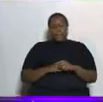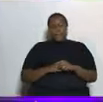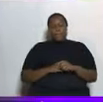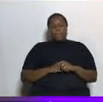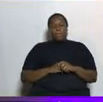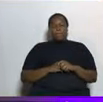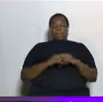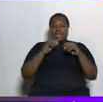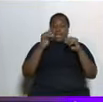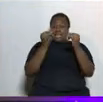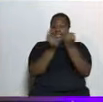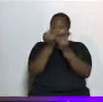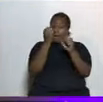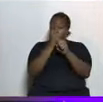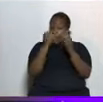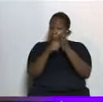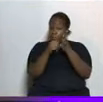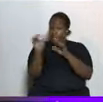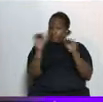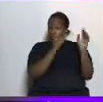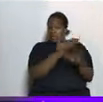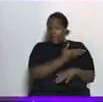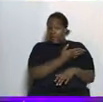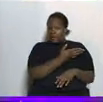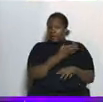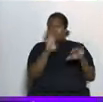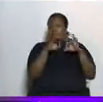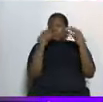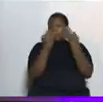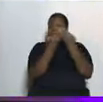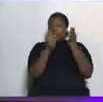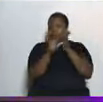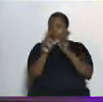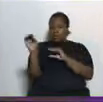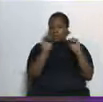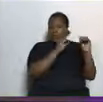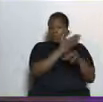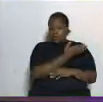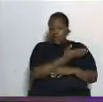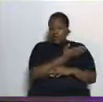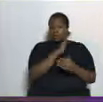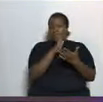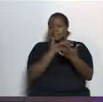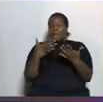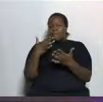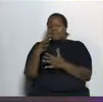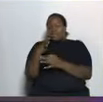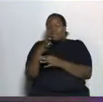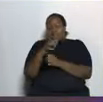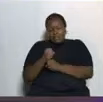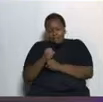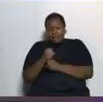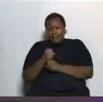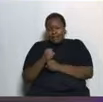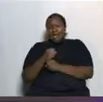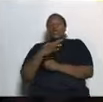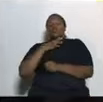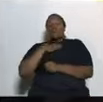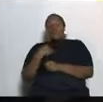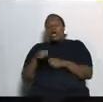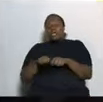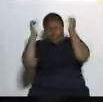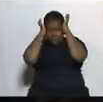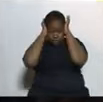Sabbath work problem, you come. Some family problem, you come. Something holding you back, you just break free tonight.